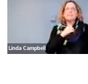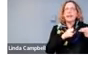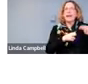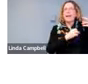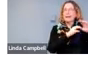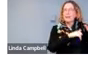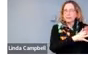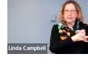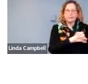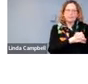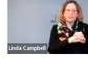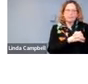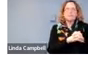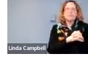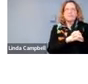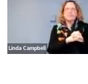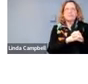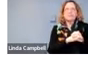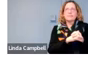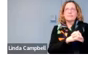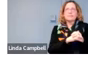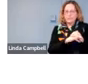1990s, in high numbers.